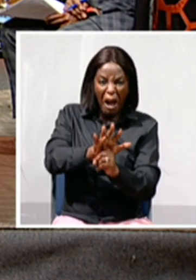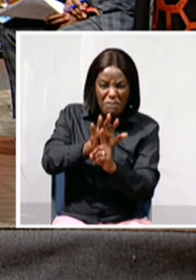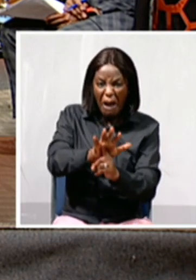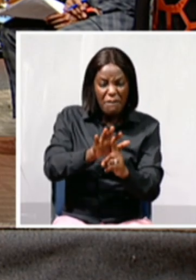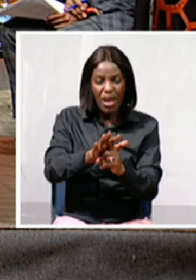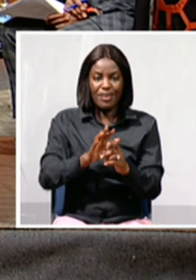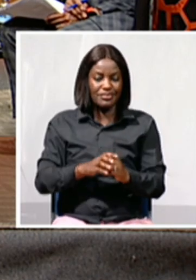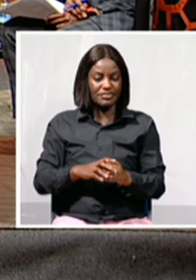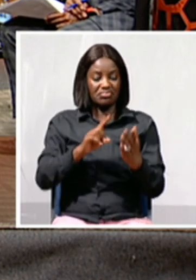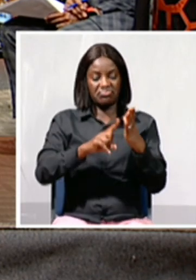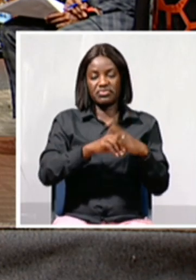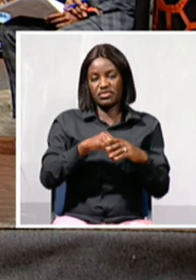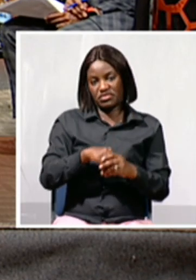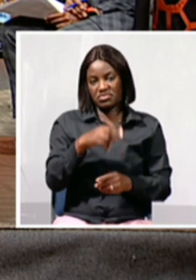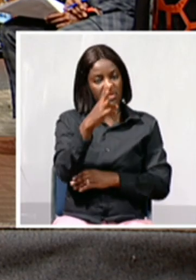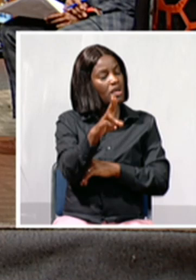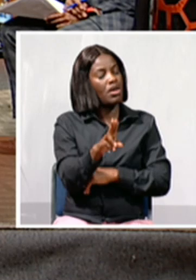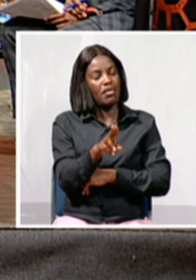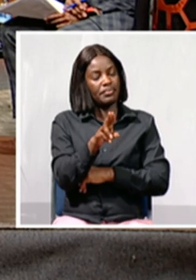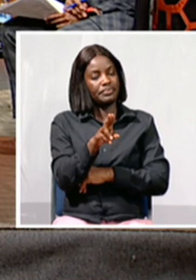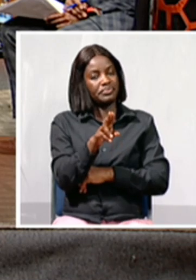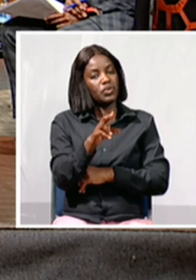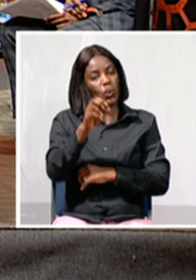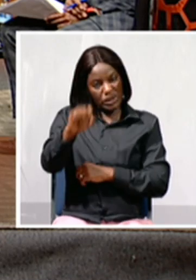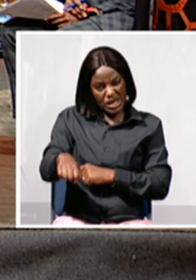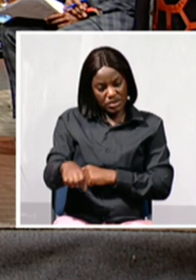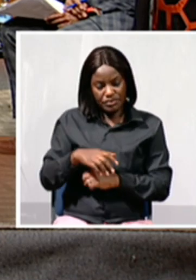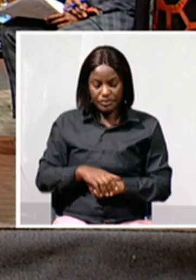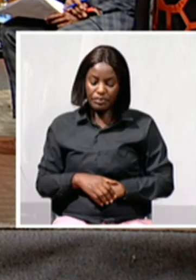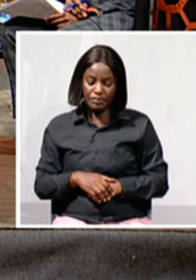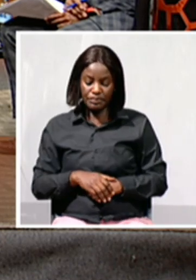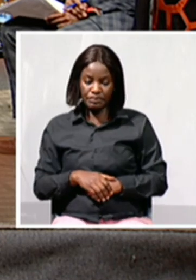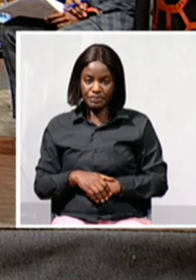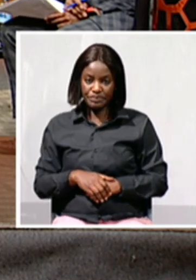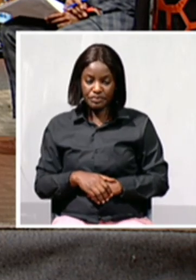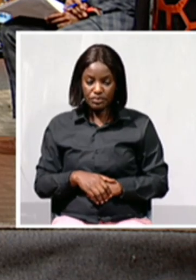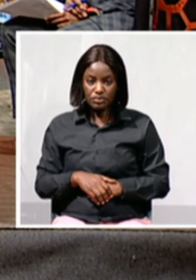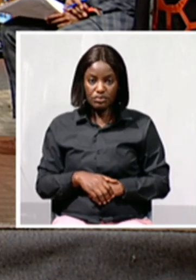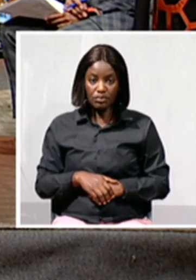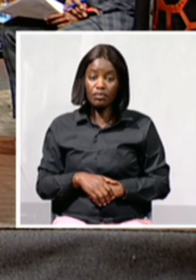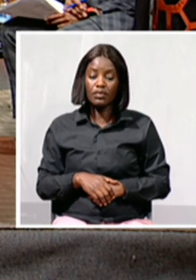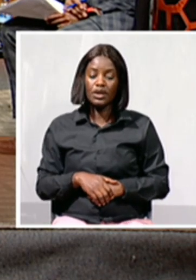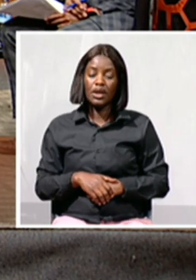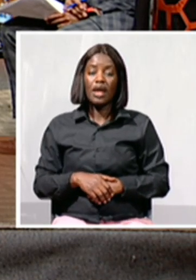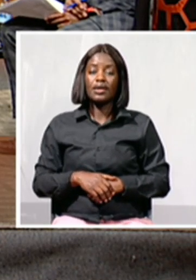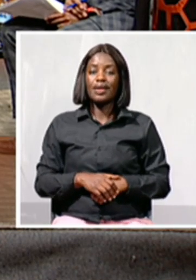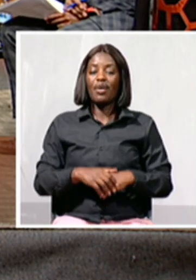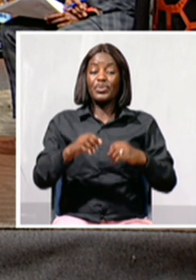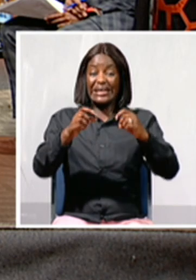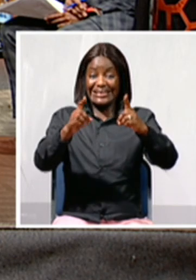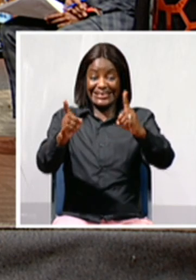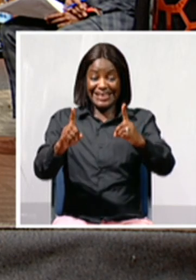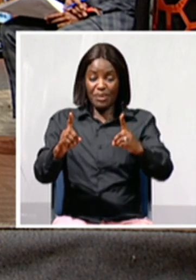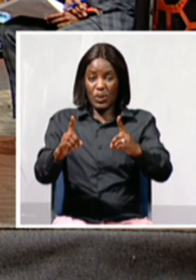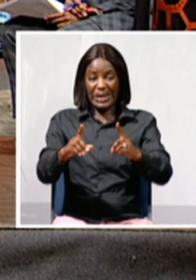work. Because that is the beauty of a democracy, and that is why it's called democracy, because you have freedom of choice. I think often as young people,